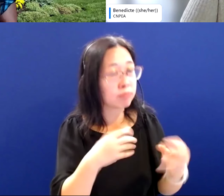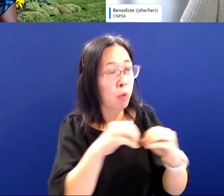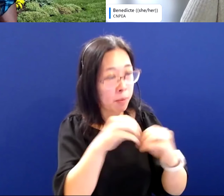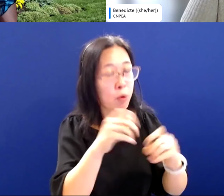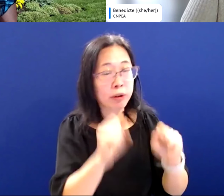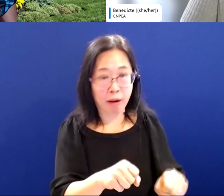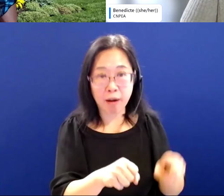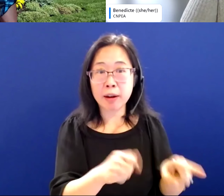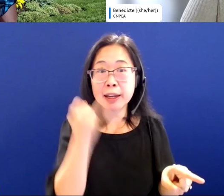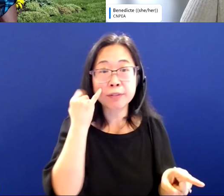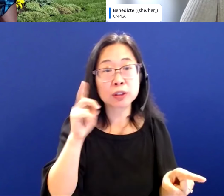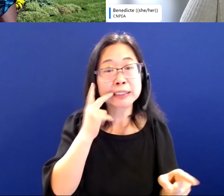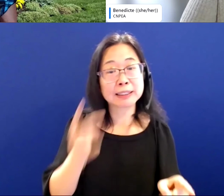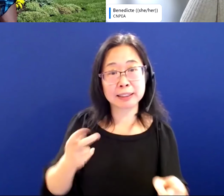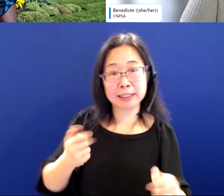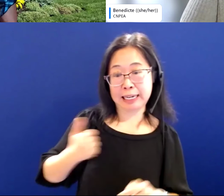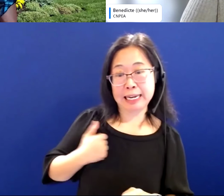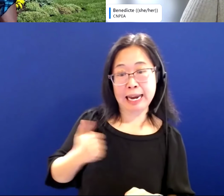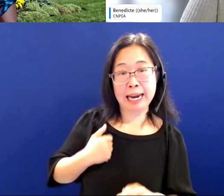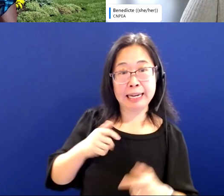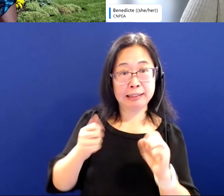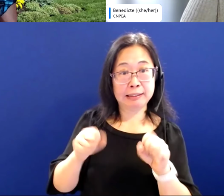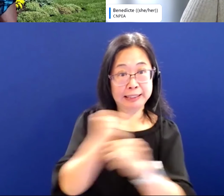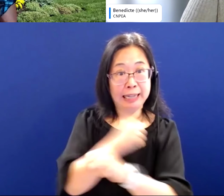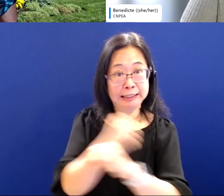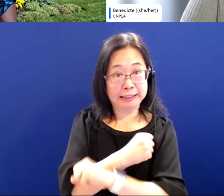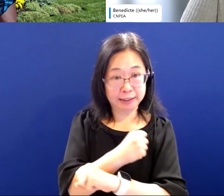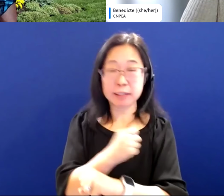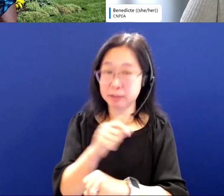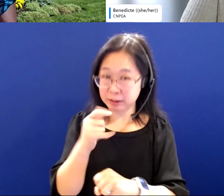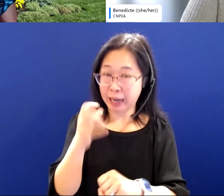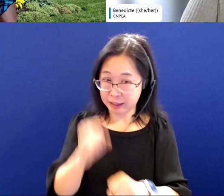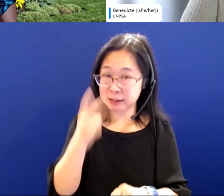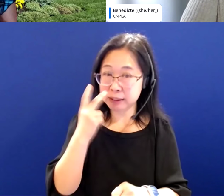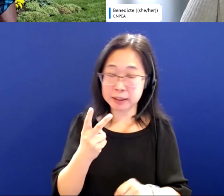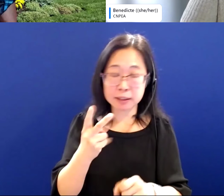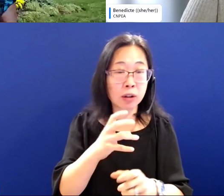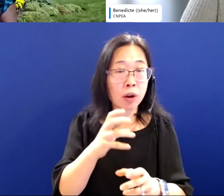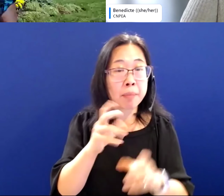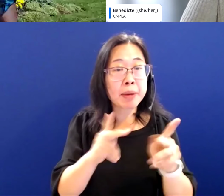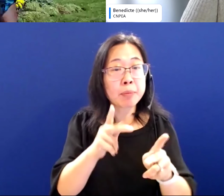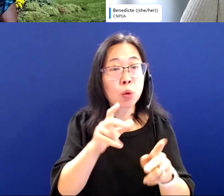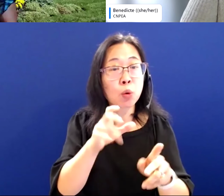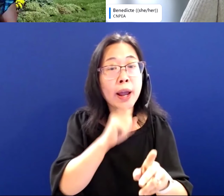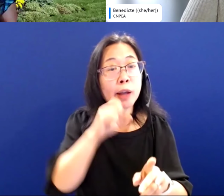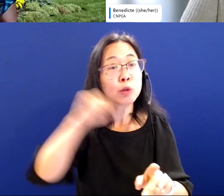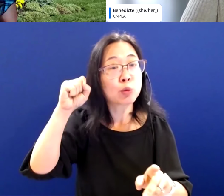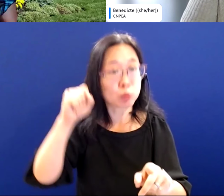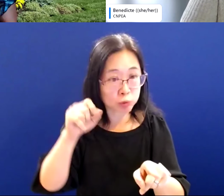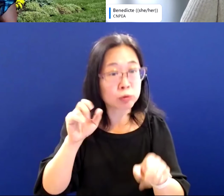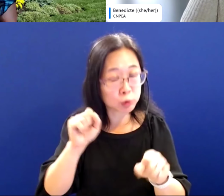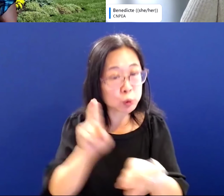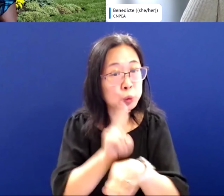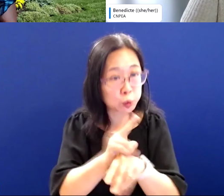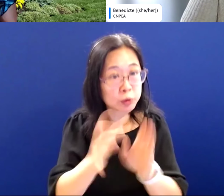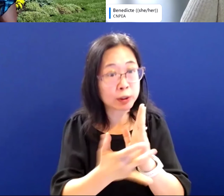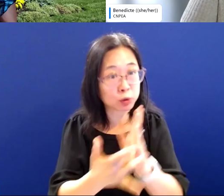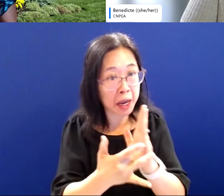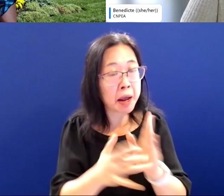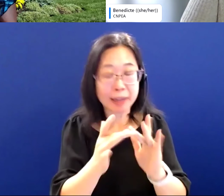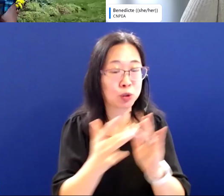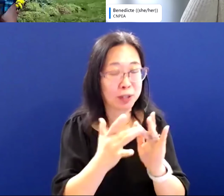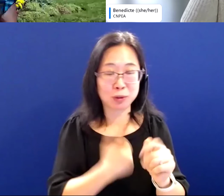the proportion of older people who are using the internet just continues to climb. And so that's a